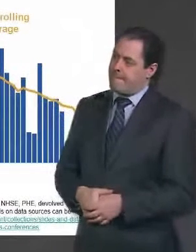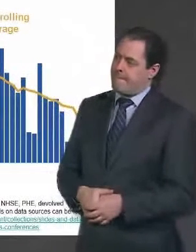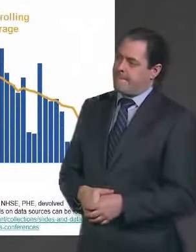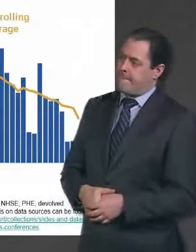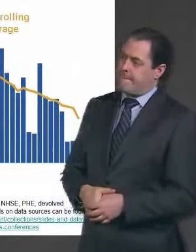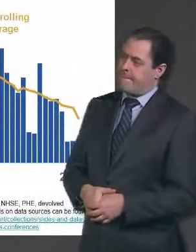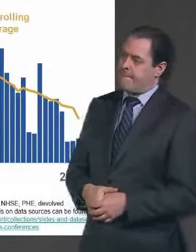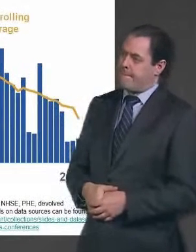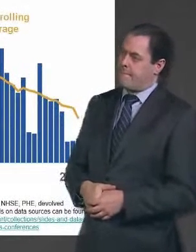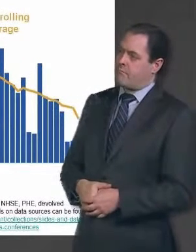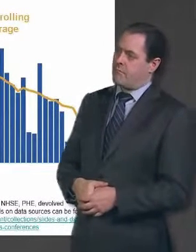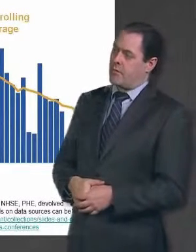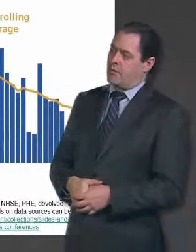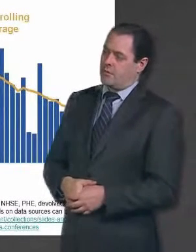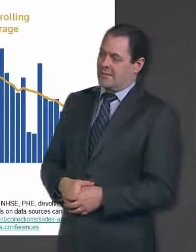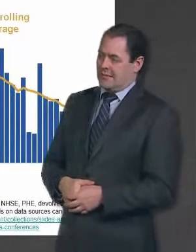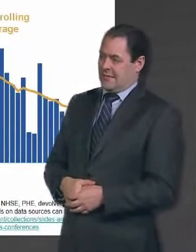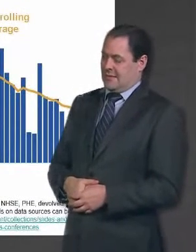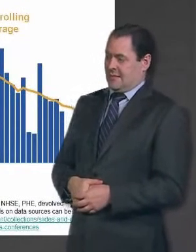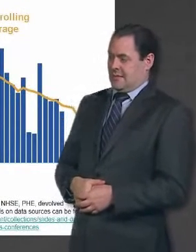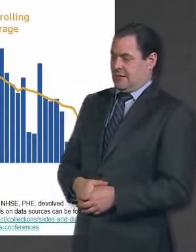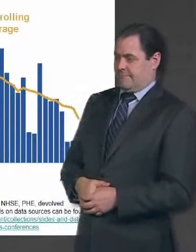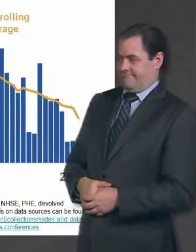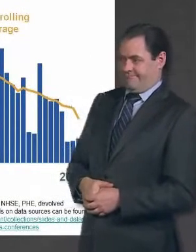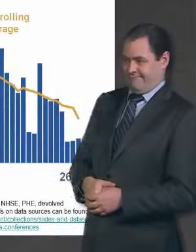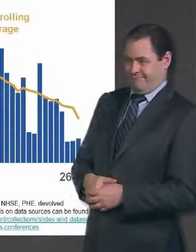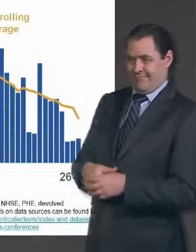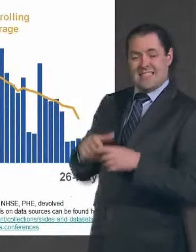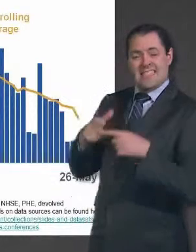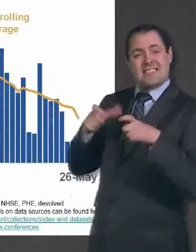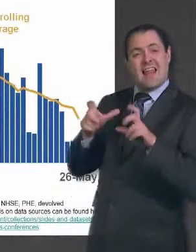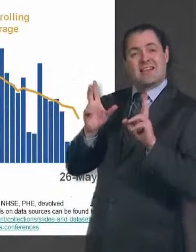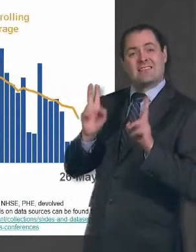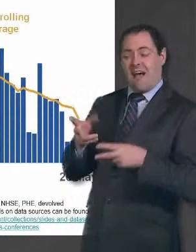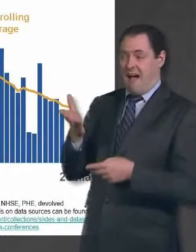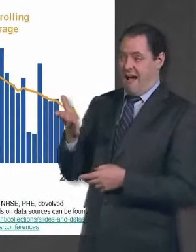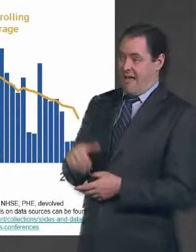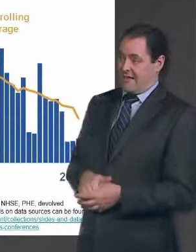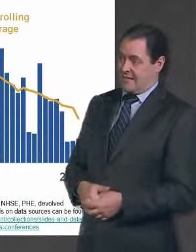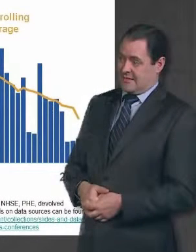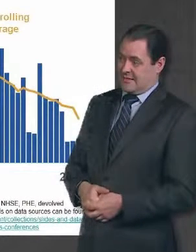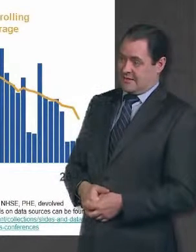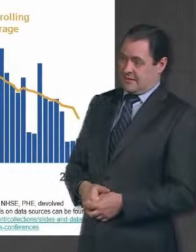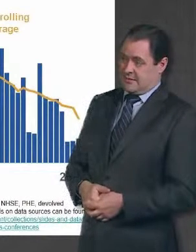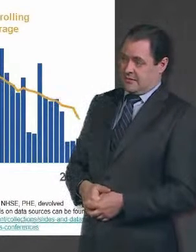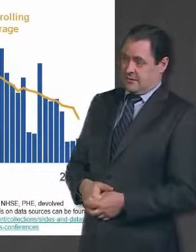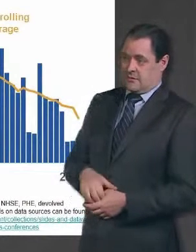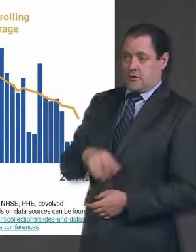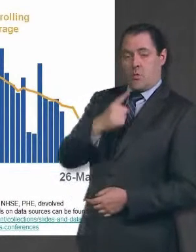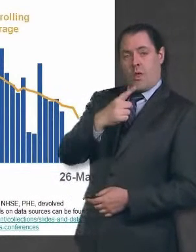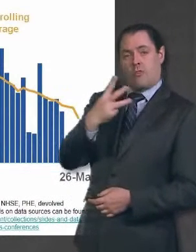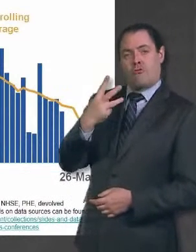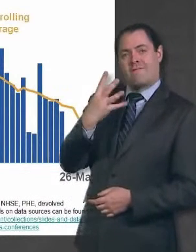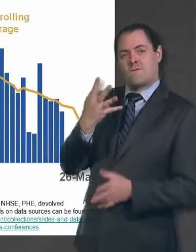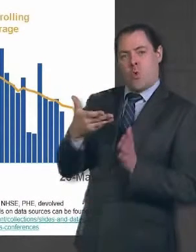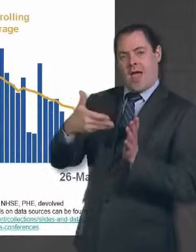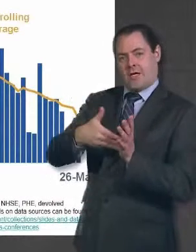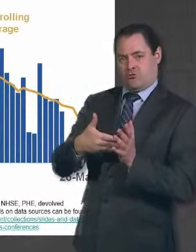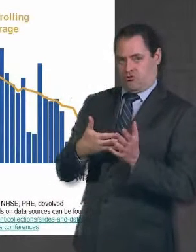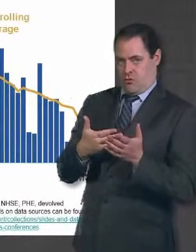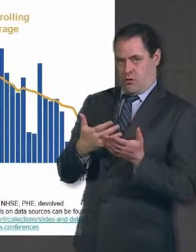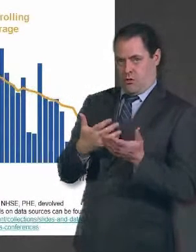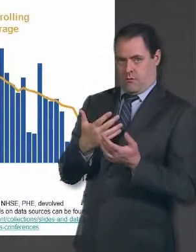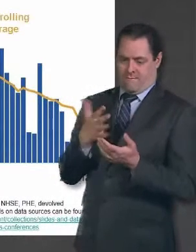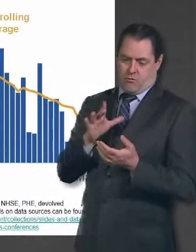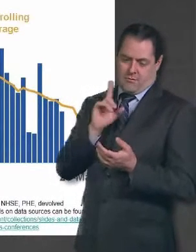Sadly, people are still dying from coronavirus, and 134 deaths is the latest figure. This is a